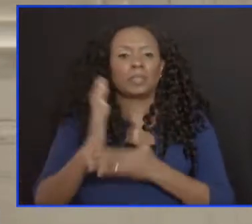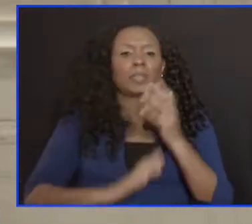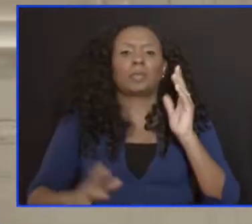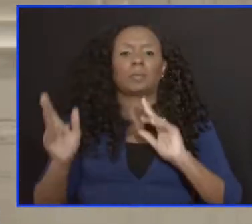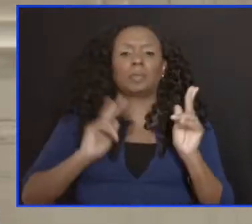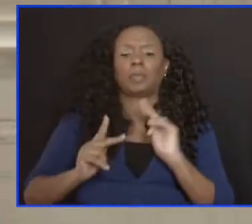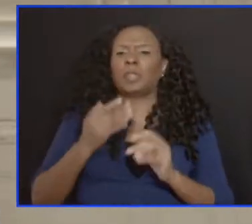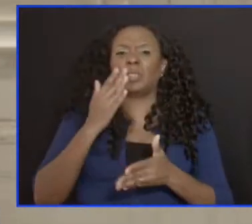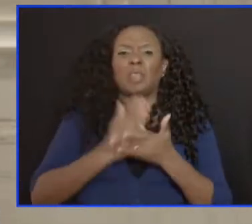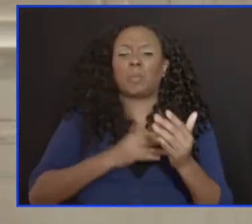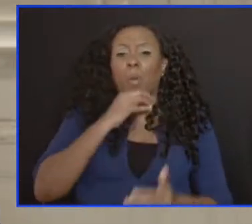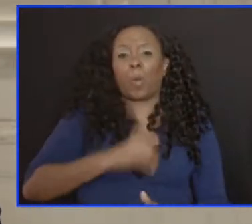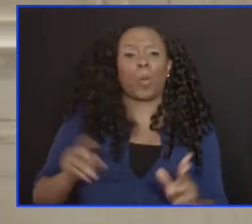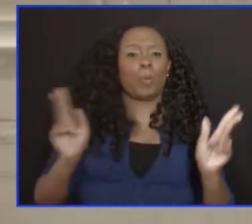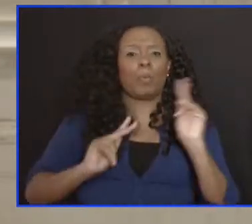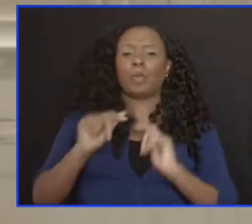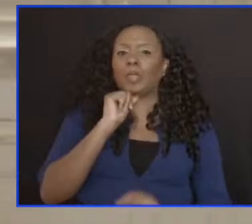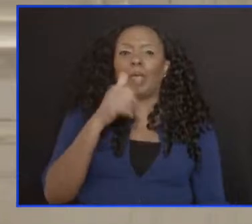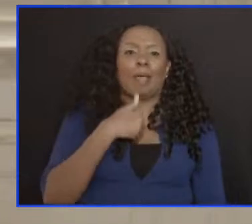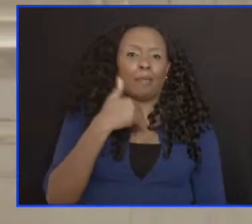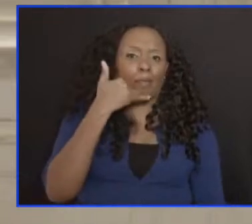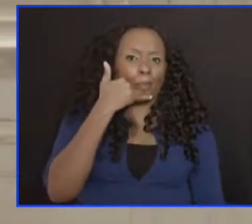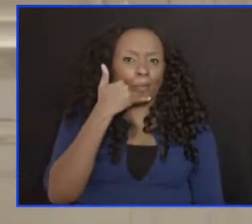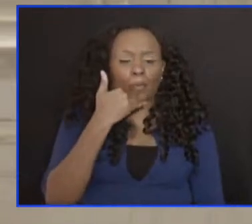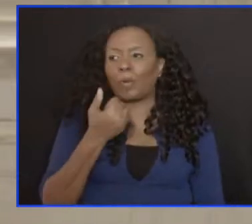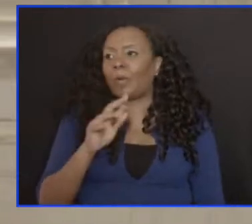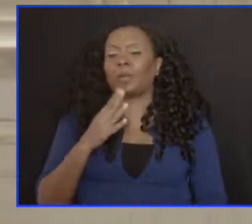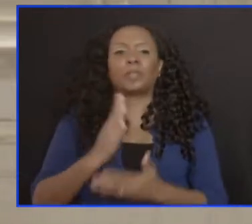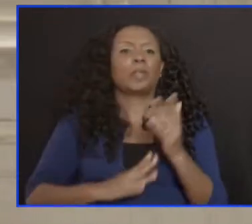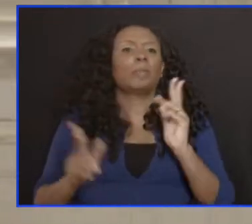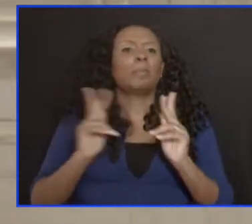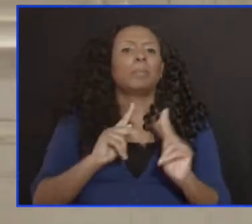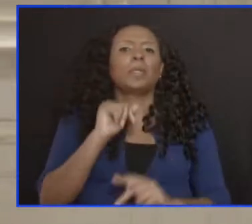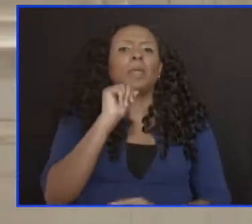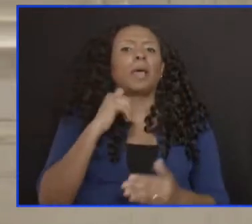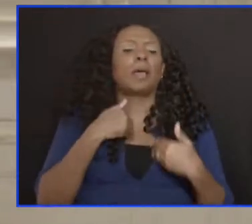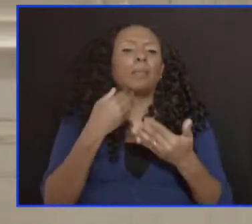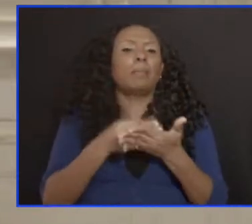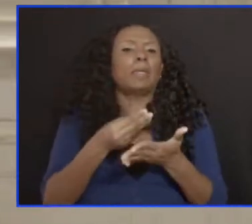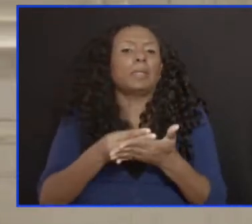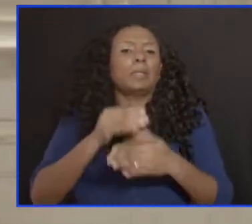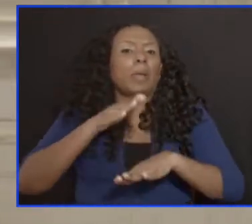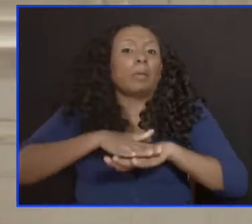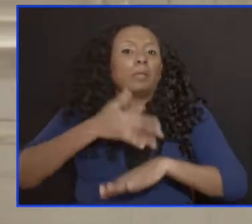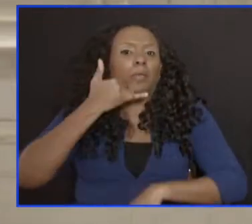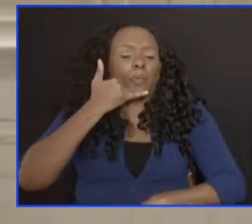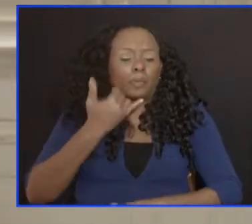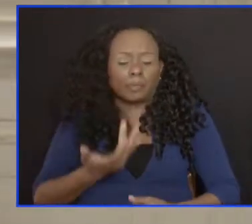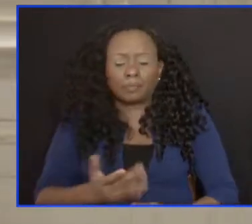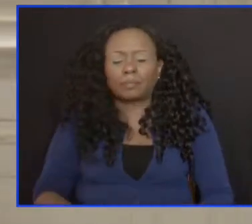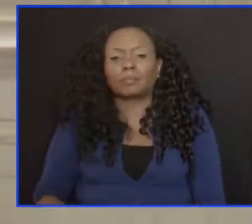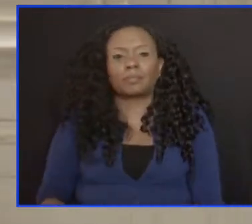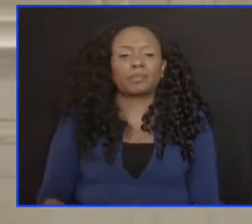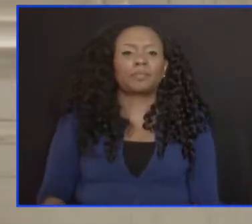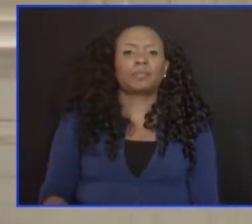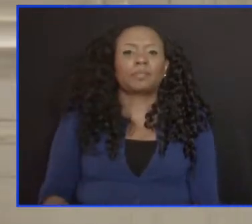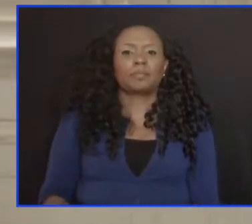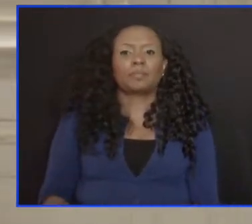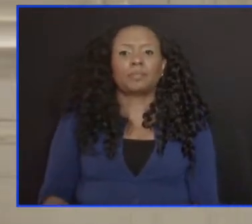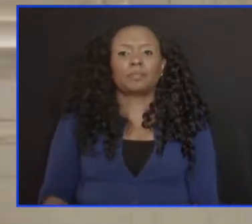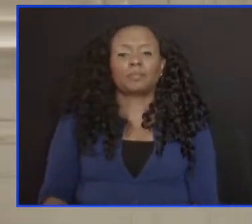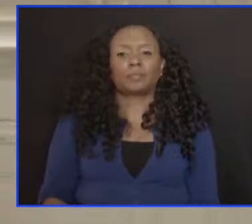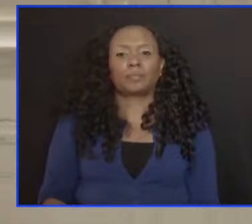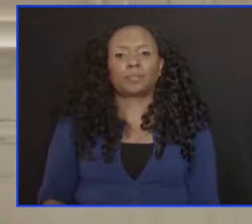cell phones, or people who simply didn't have any credit. I think these are all the human side of things that I